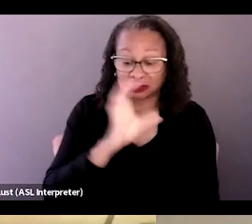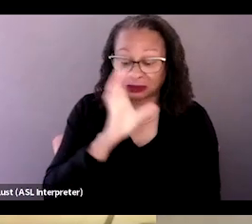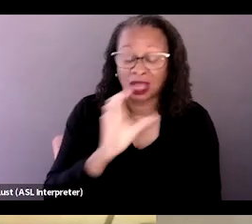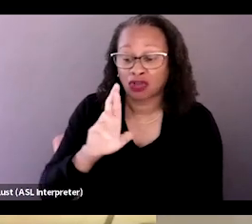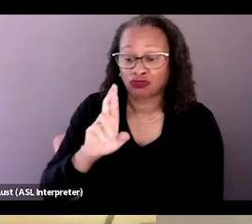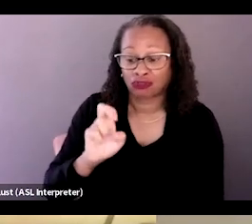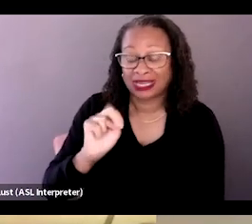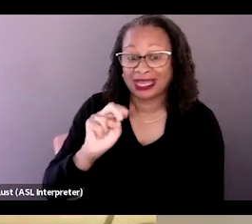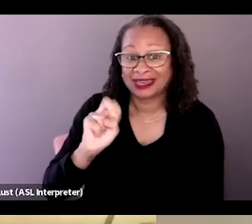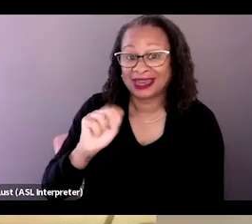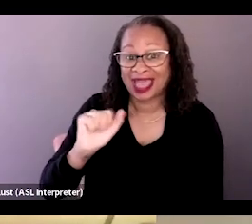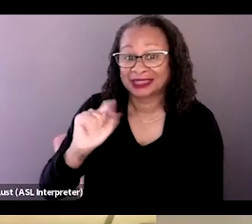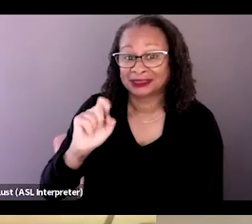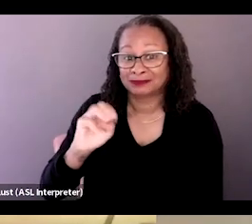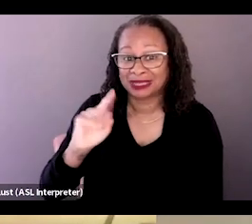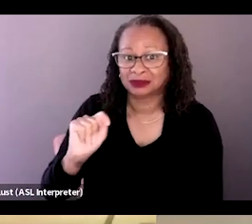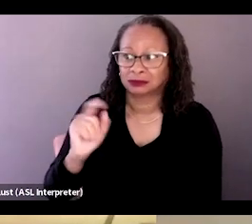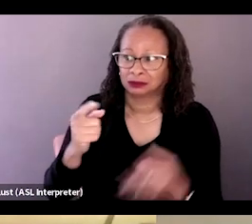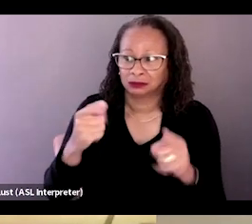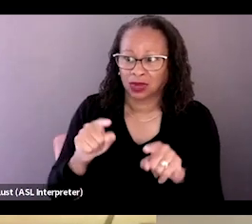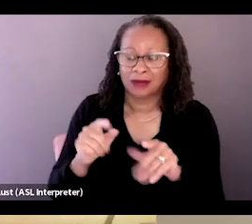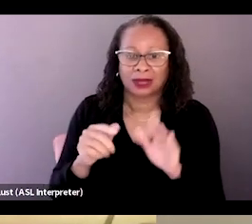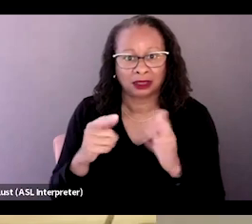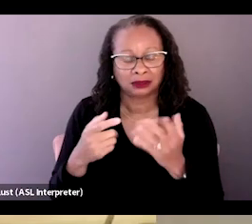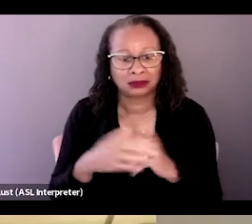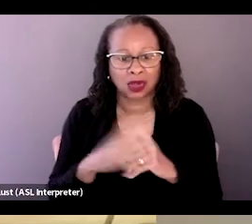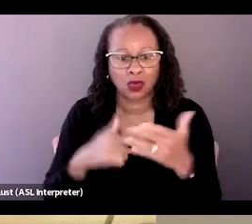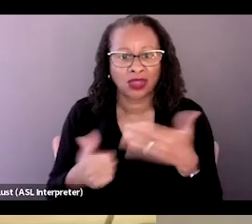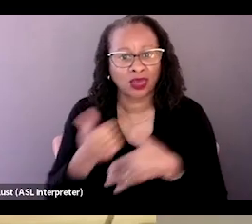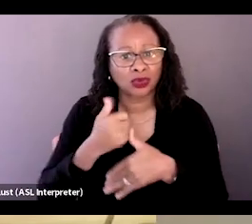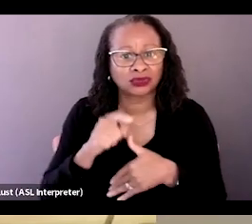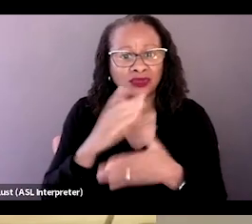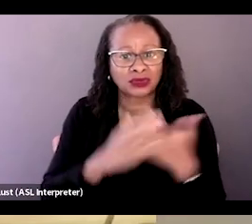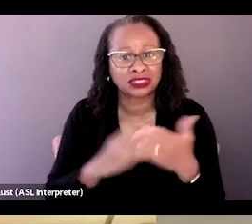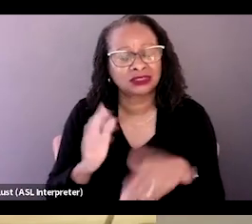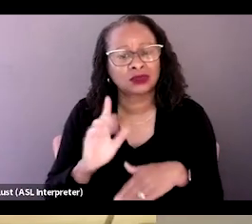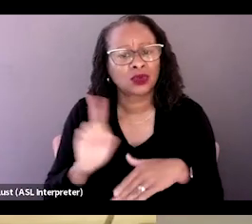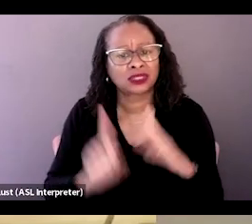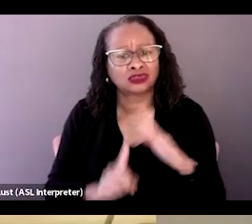through, and I'm just kind of wondering, where the origins of those scenes were.